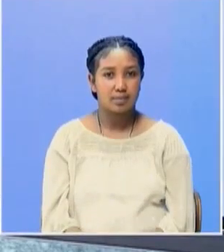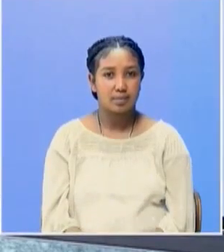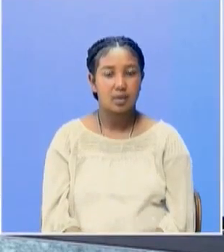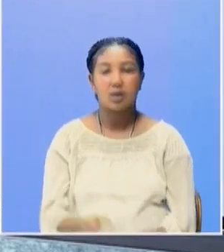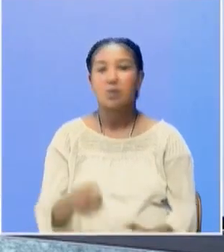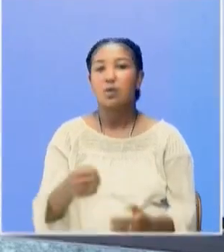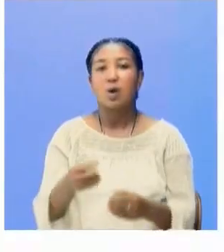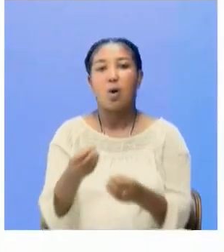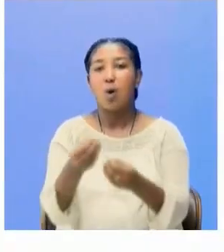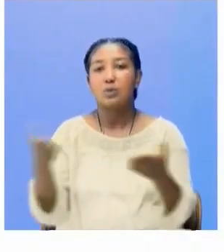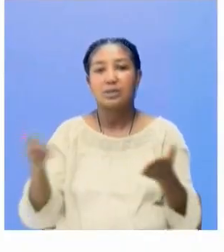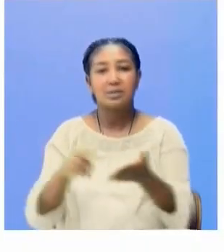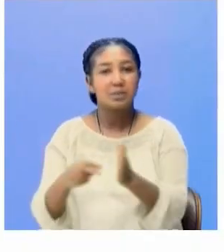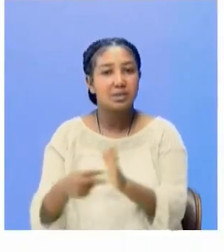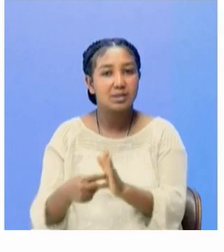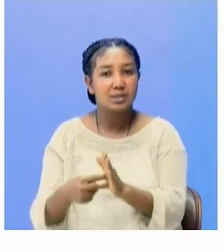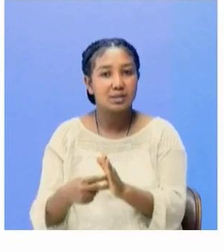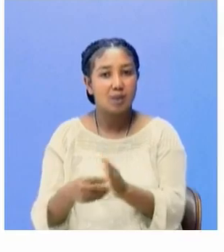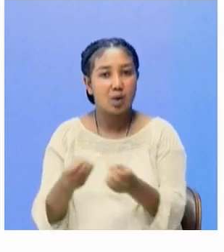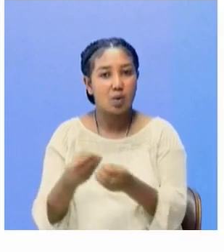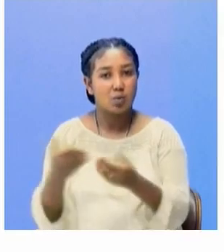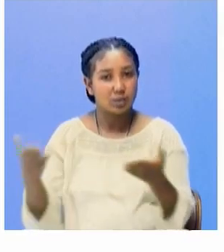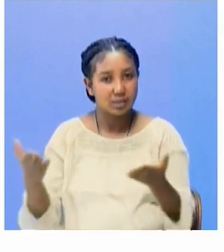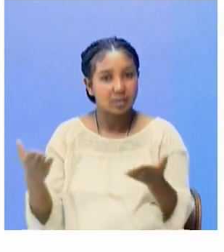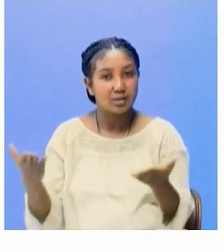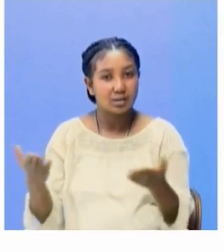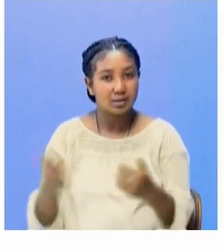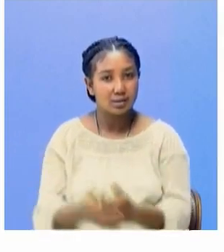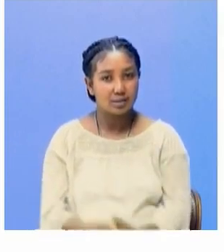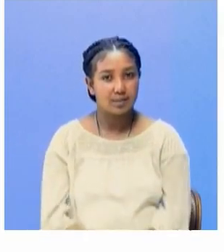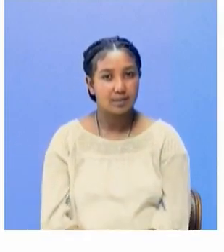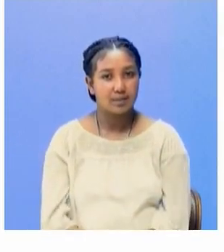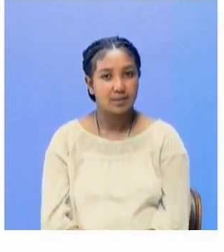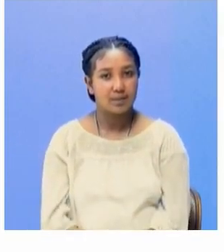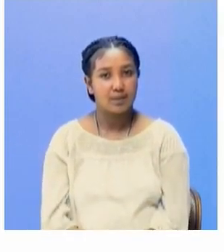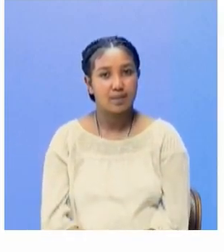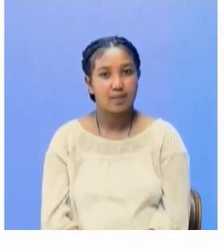What about object? Object.